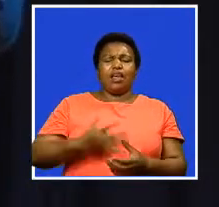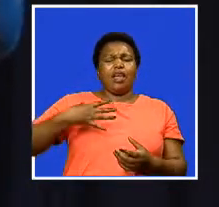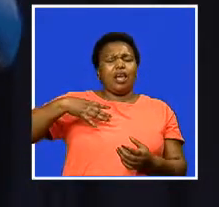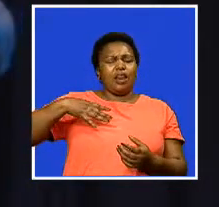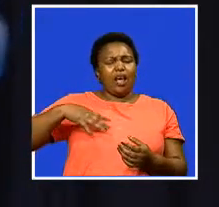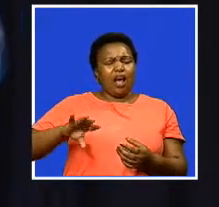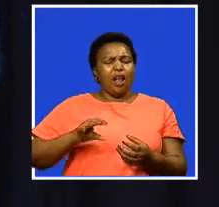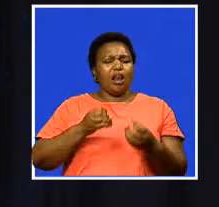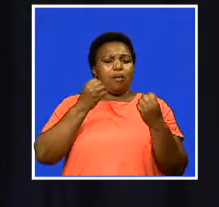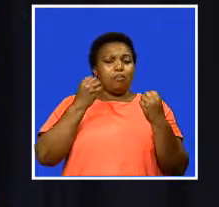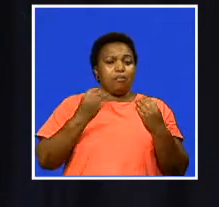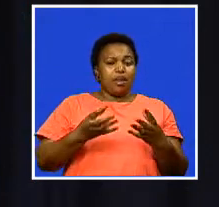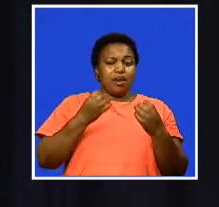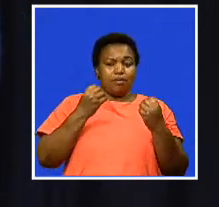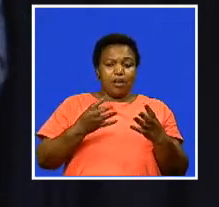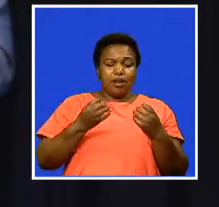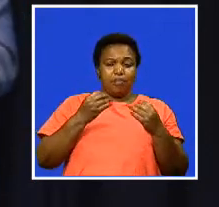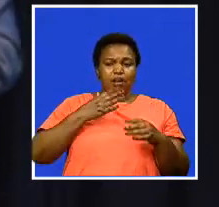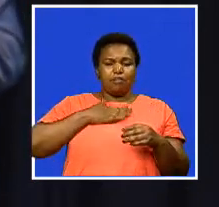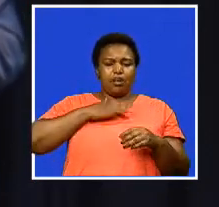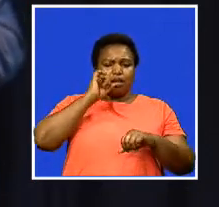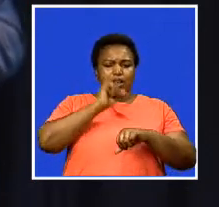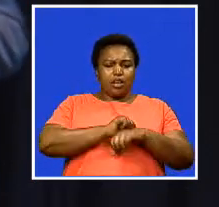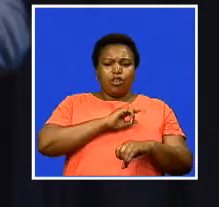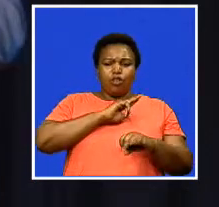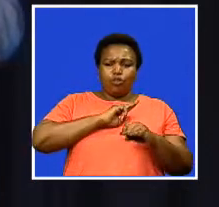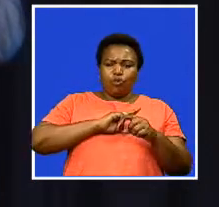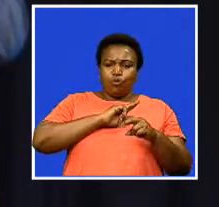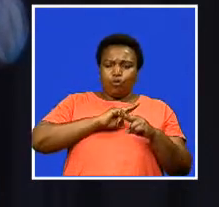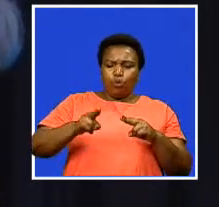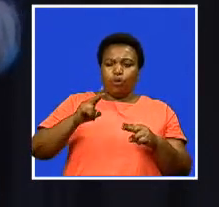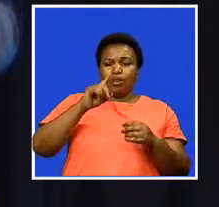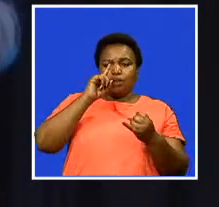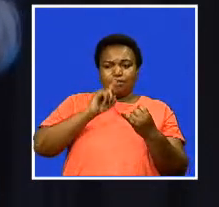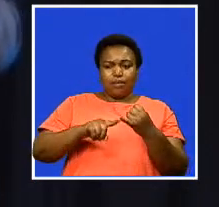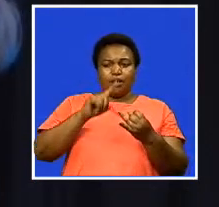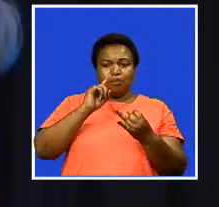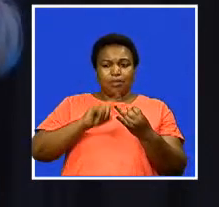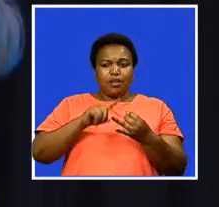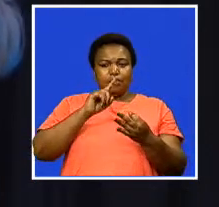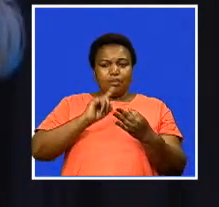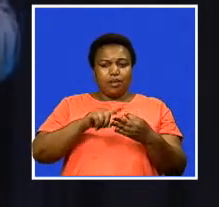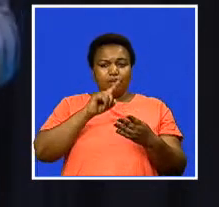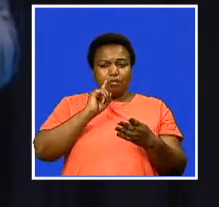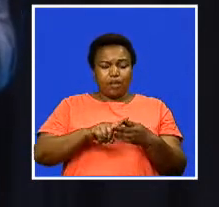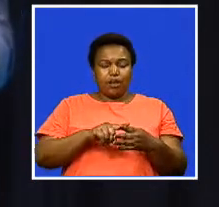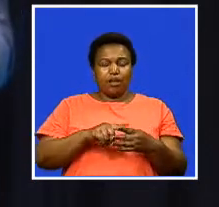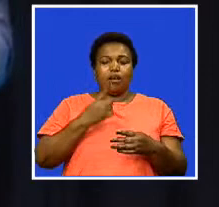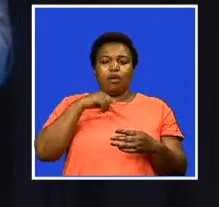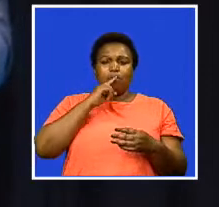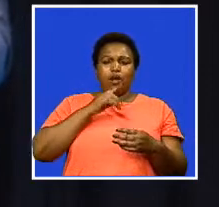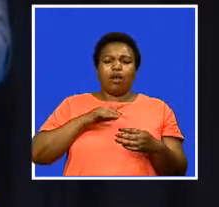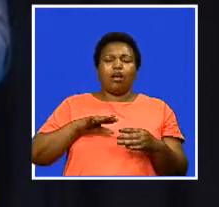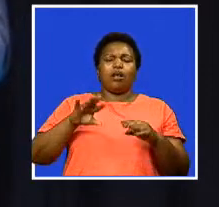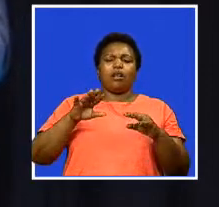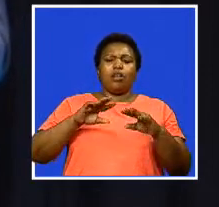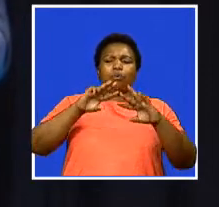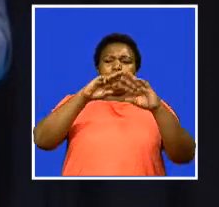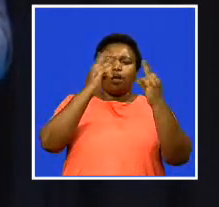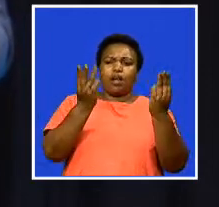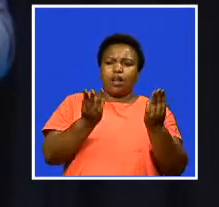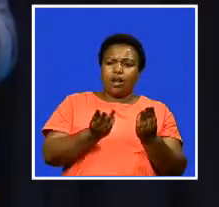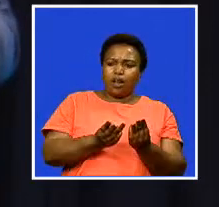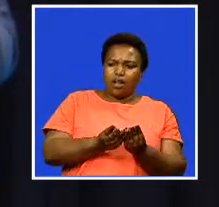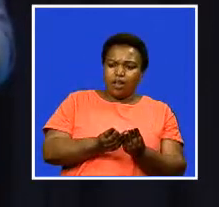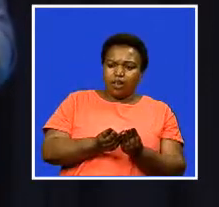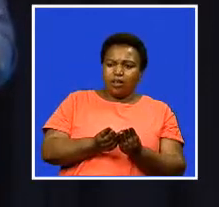nalamanengi ngete ngawabalonke lamhla your excellence kepha ngitsi nje umhlaba kawathi lokuthi akusiyo